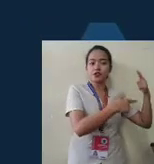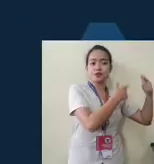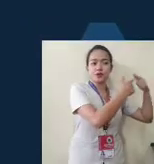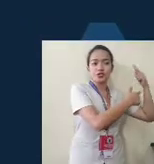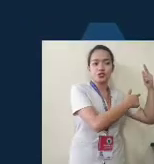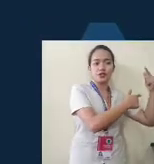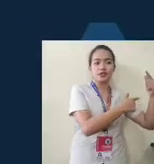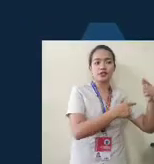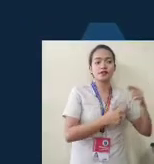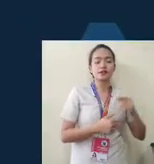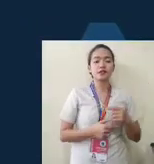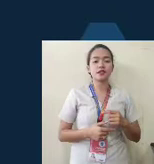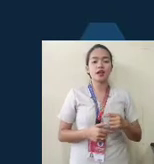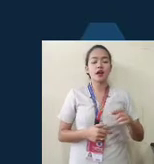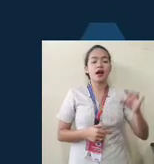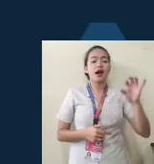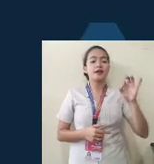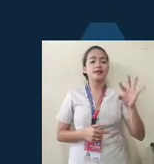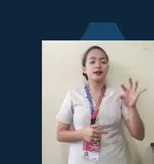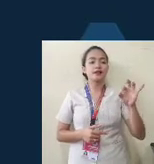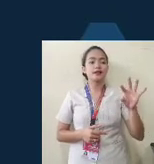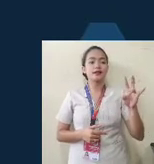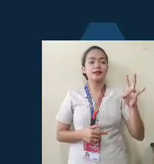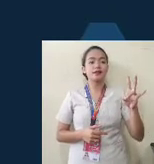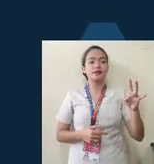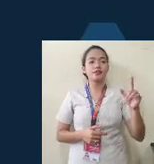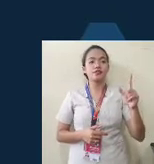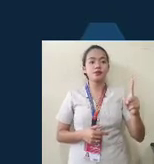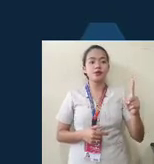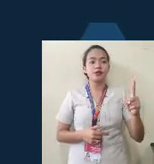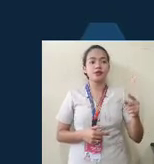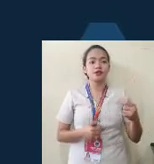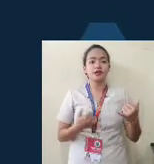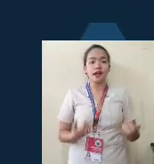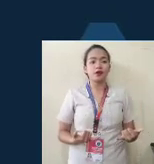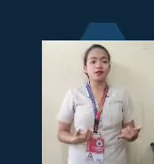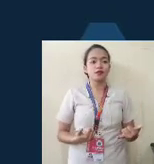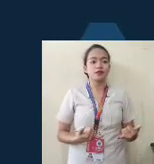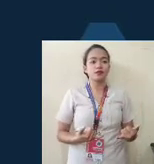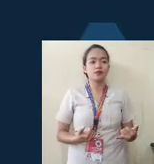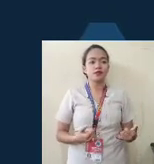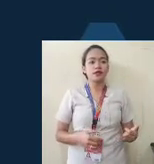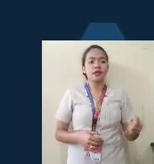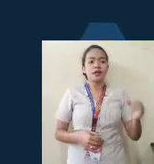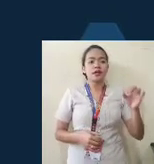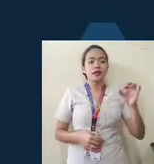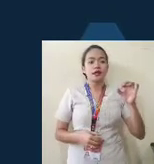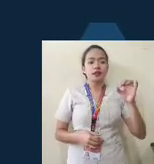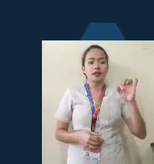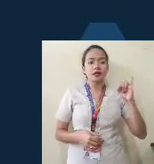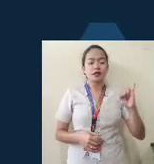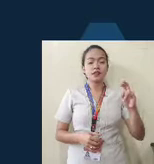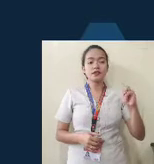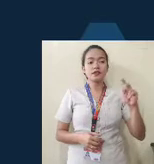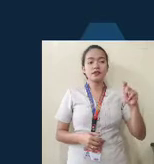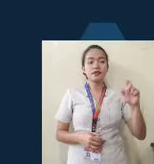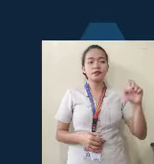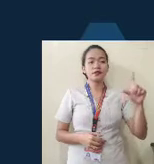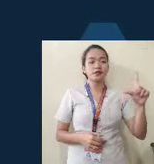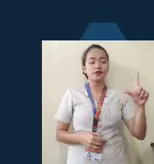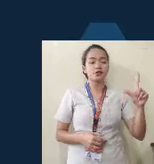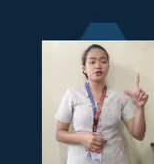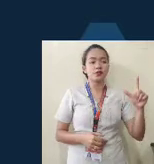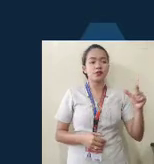In the fourth generation, that is 1971 to present, in